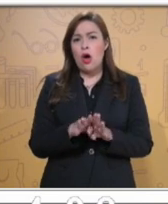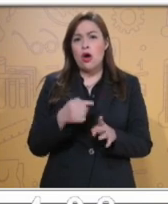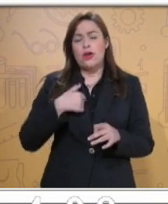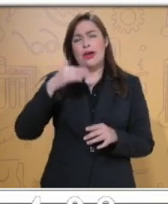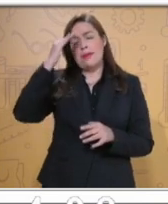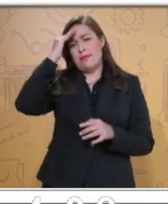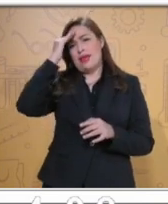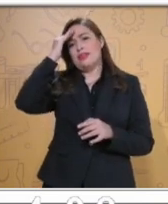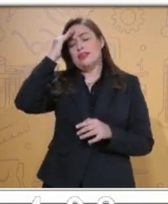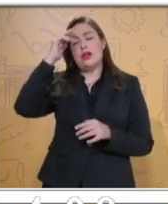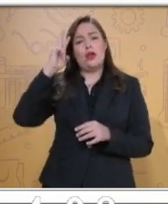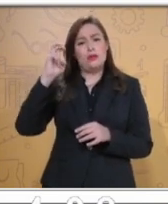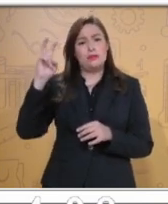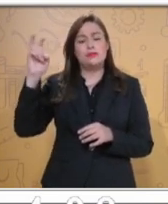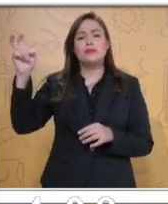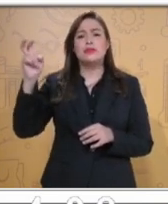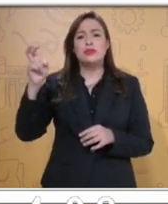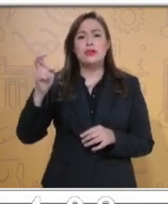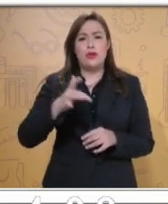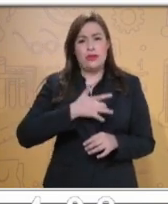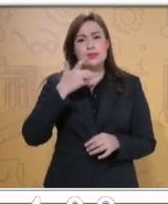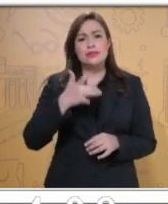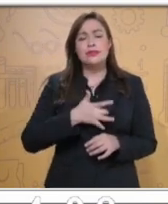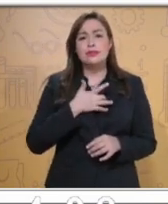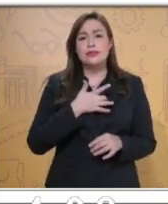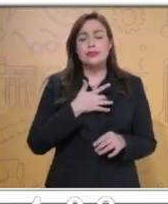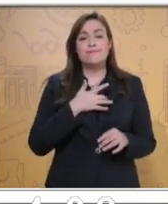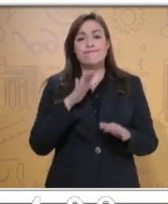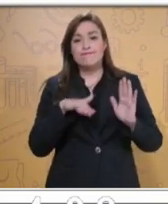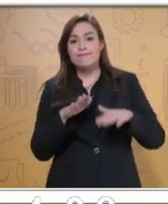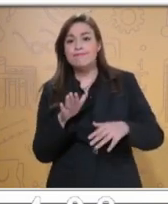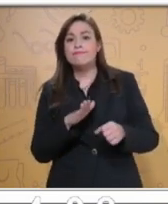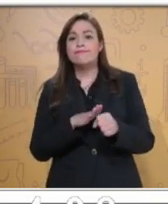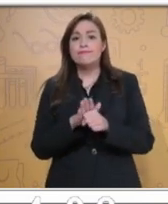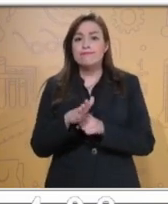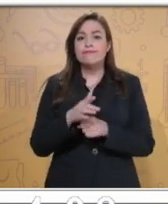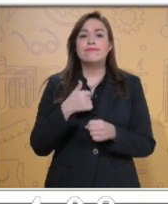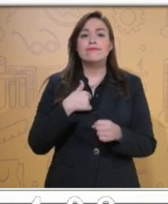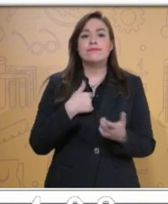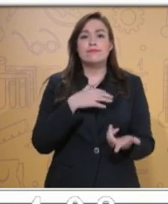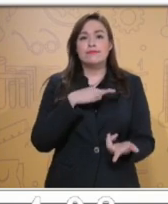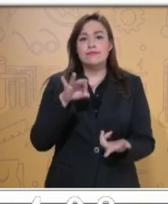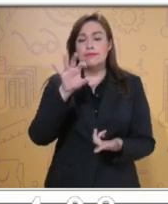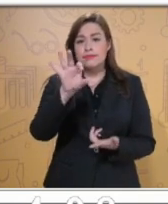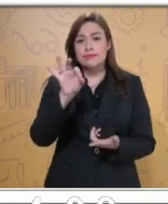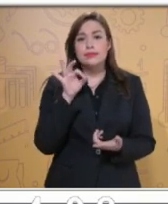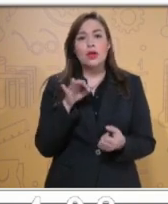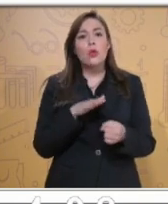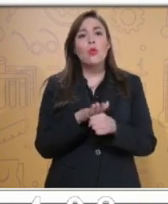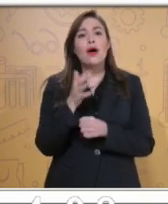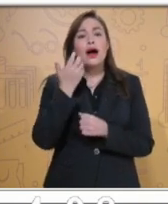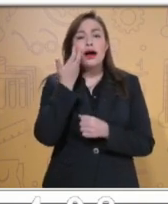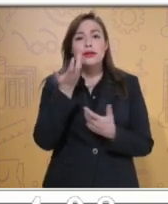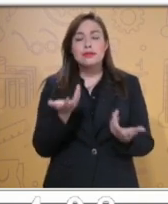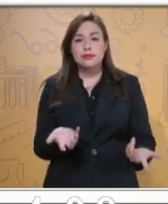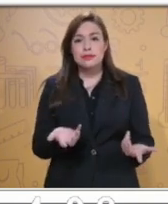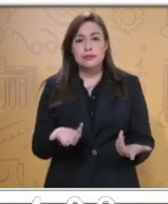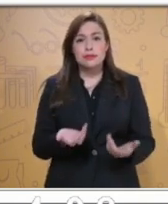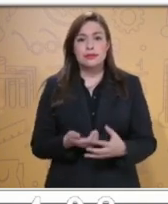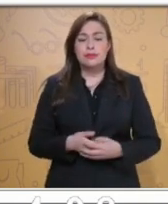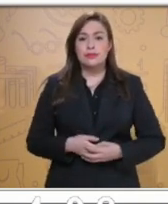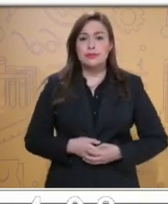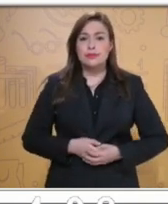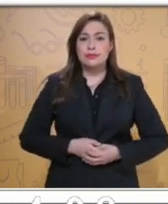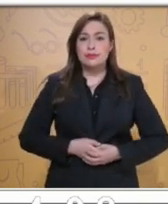That's another kind of bubble. Next to the cloud, we have another bubble, but it has broken lines or